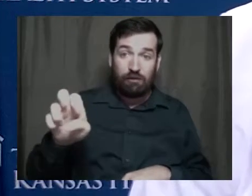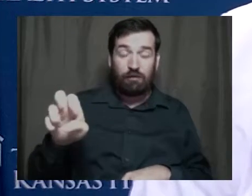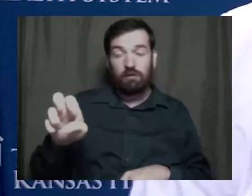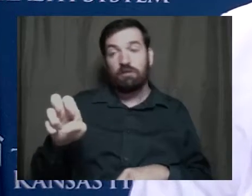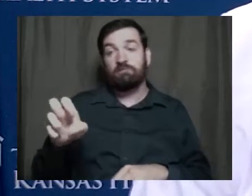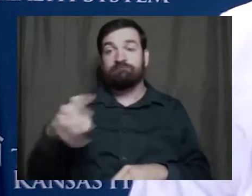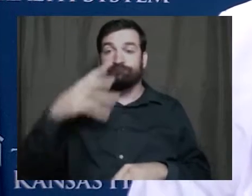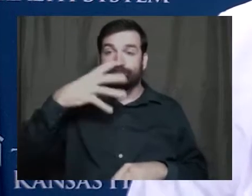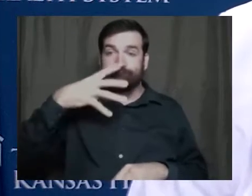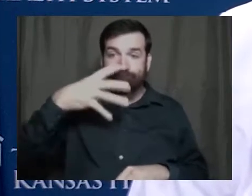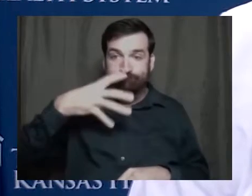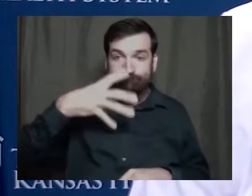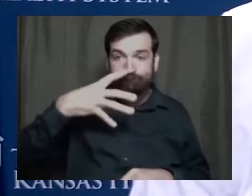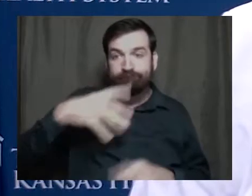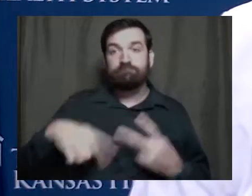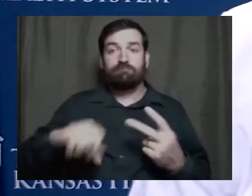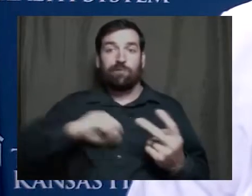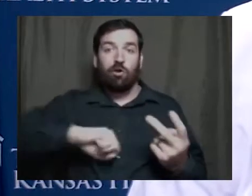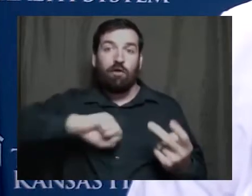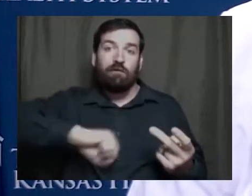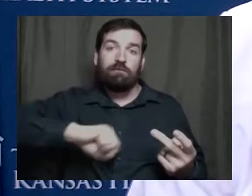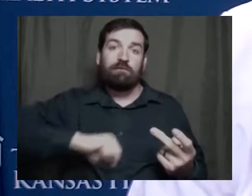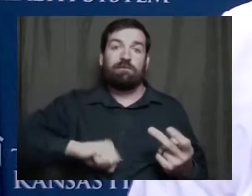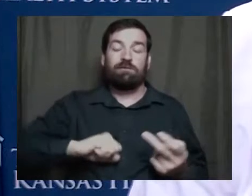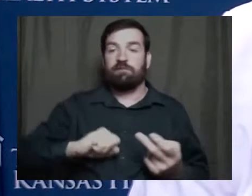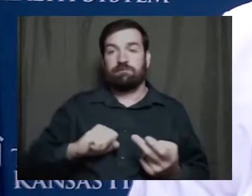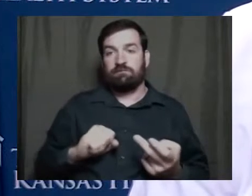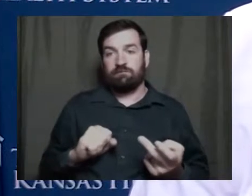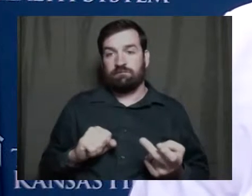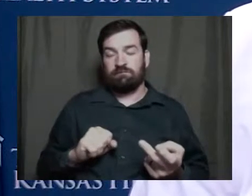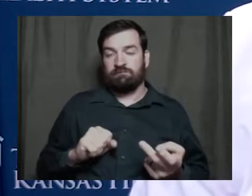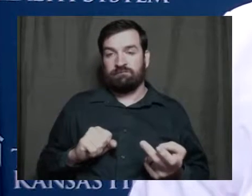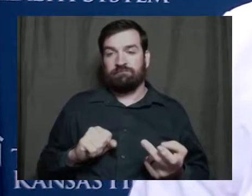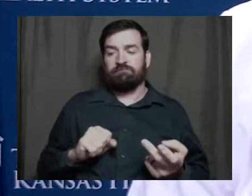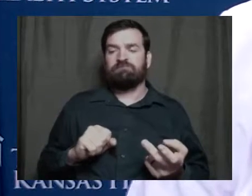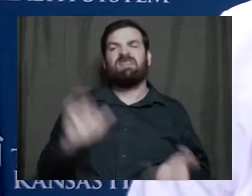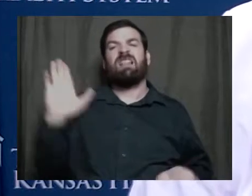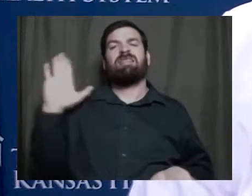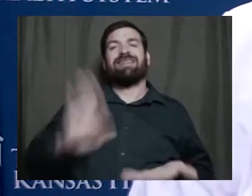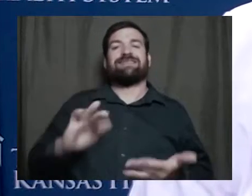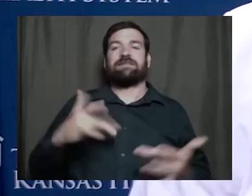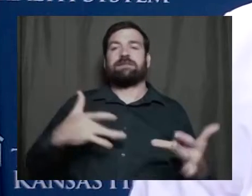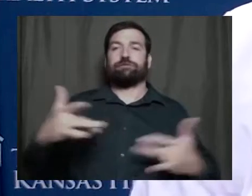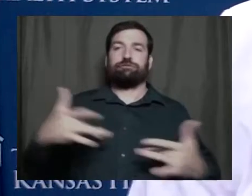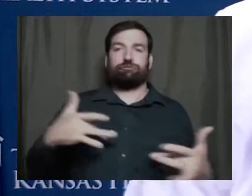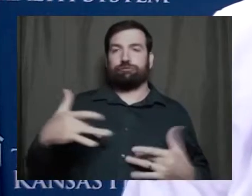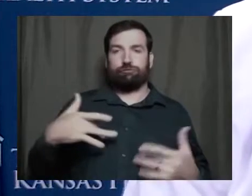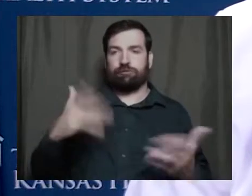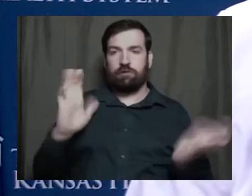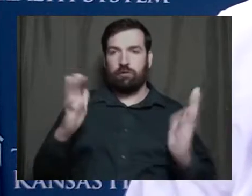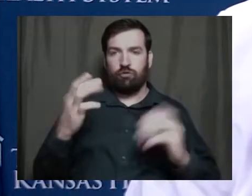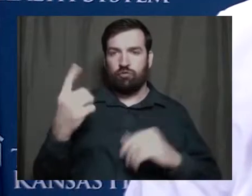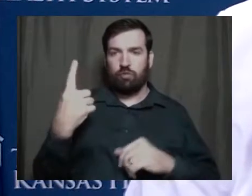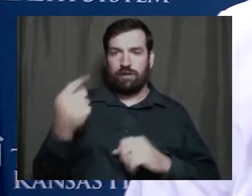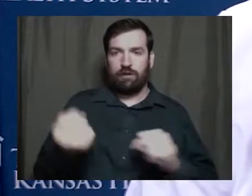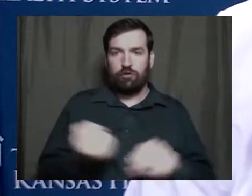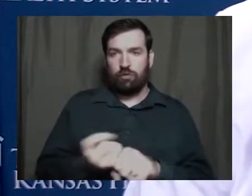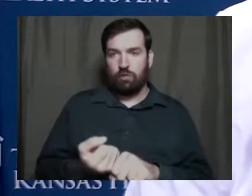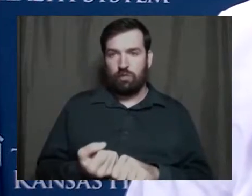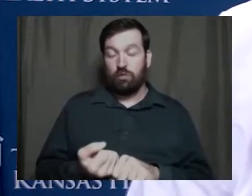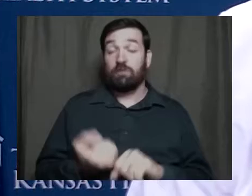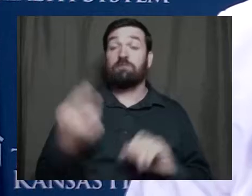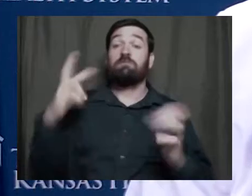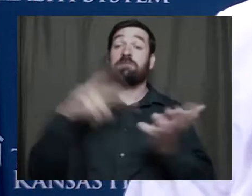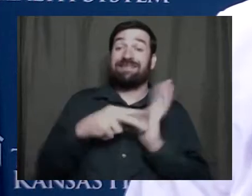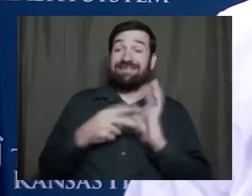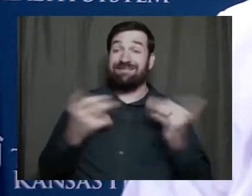little bit of a cough, and there's not near the amount of pause in a lot of the daycares as what there was 12 months ago. And because of that, we now have a